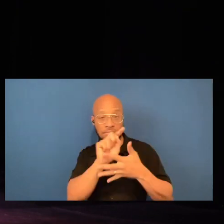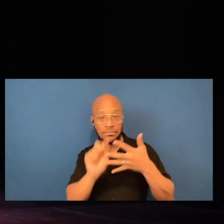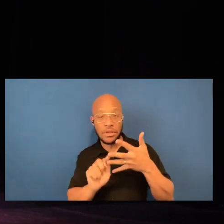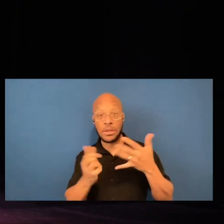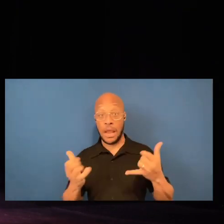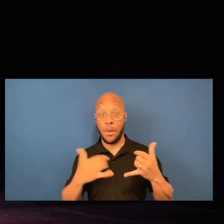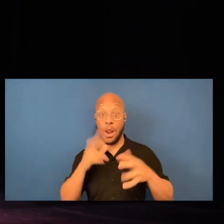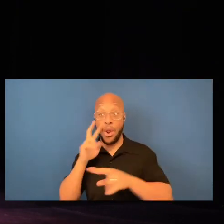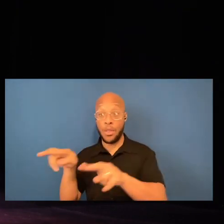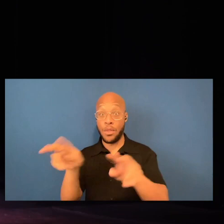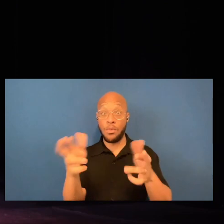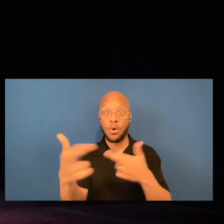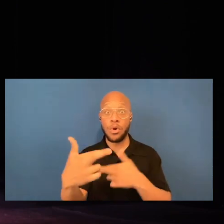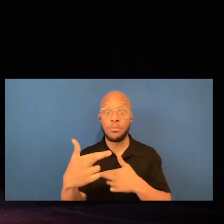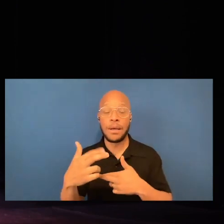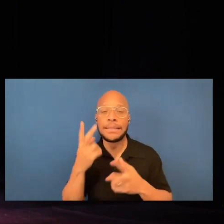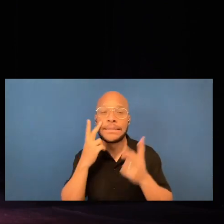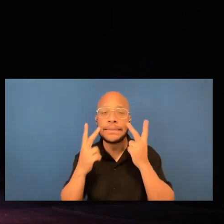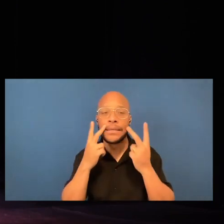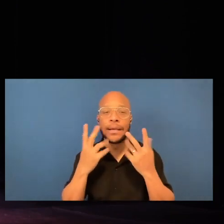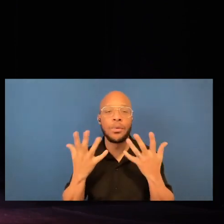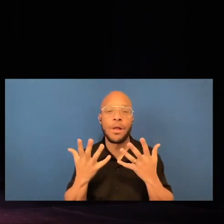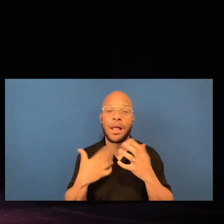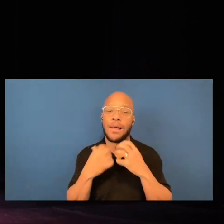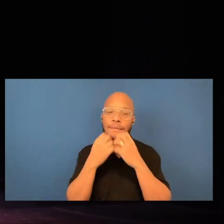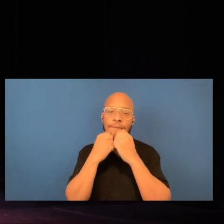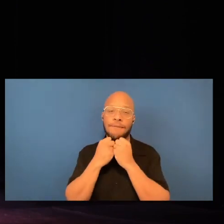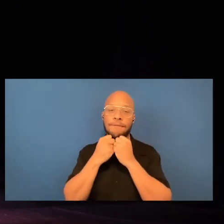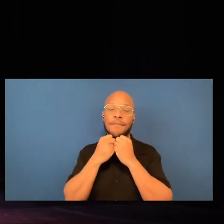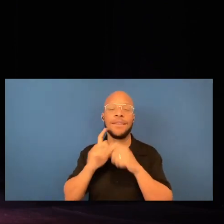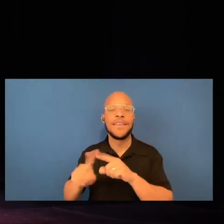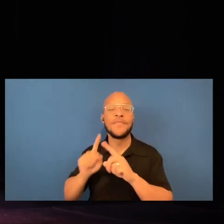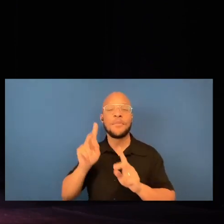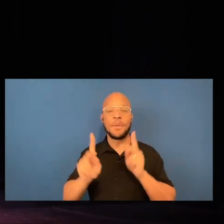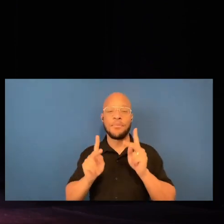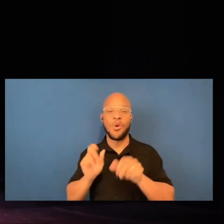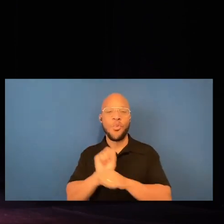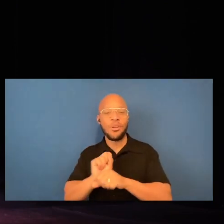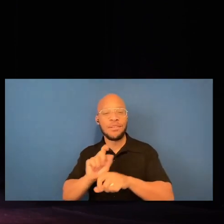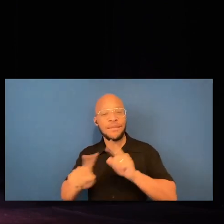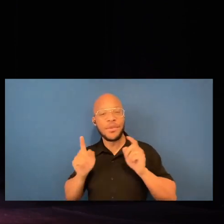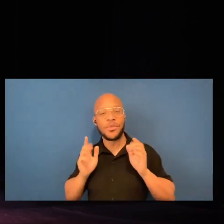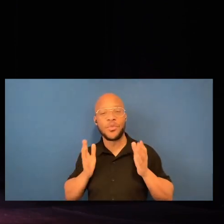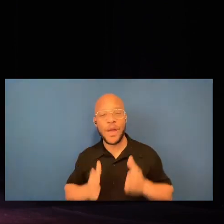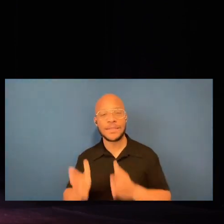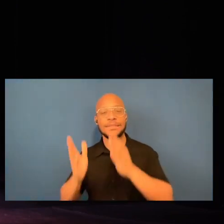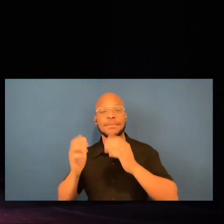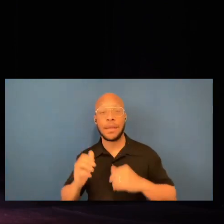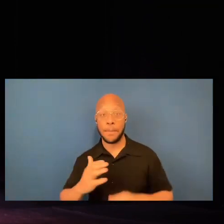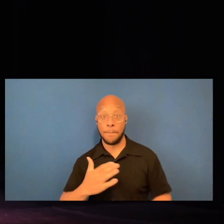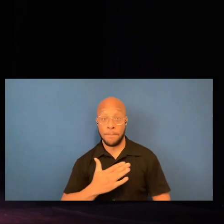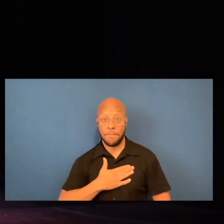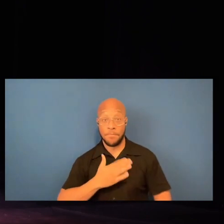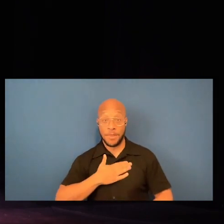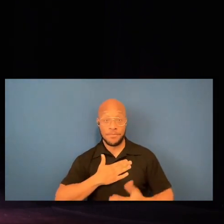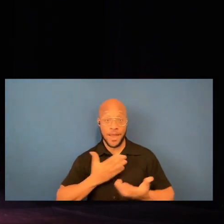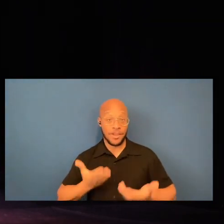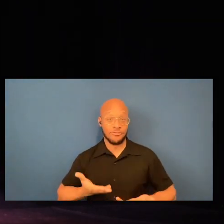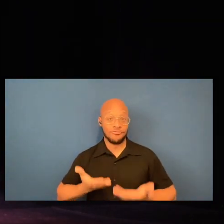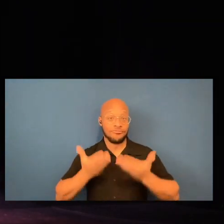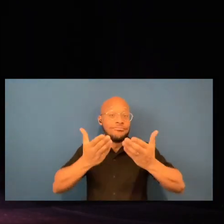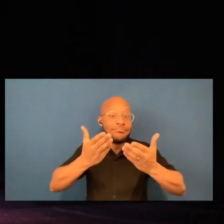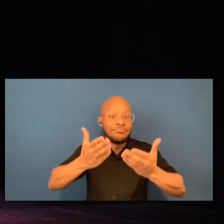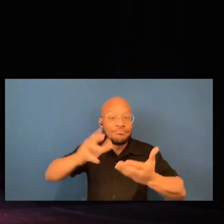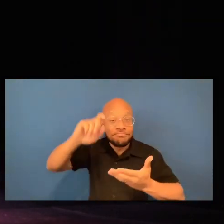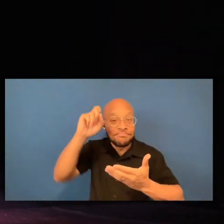who work in different kinds of ways. And so my provocation is, how do we do it together? It's that